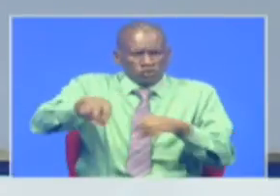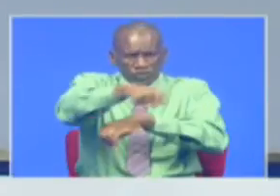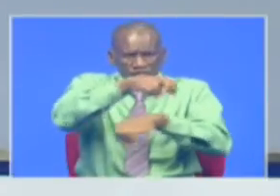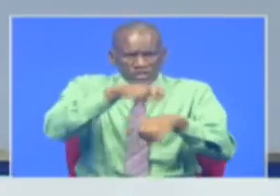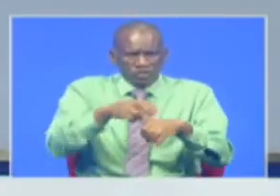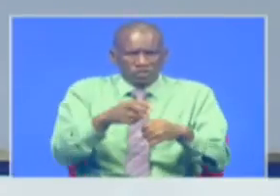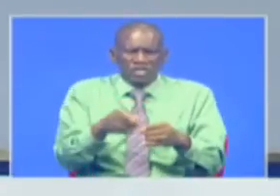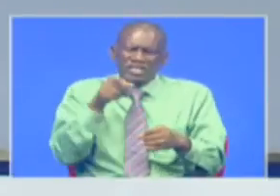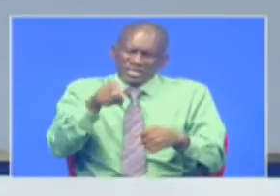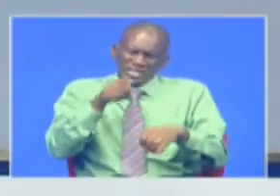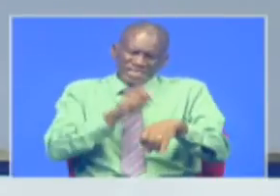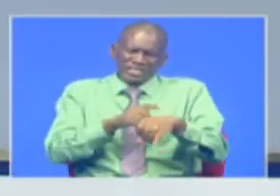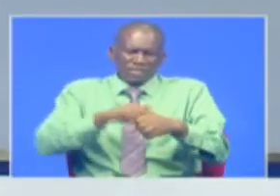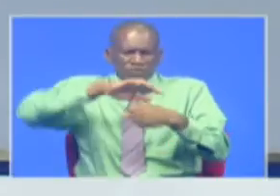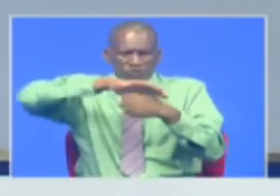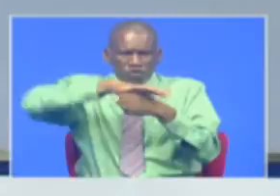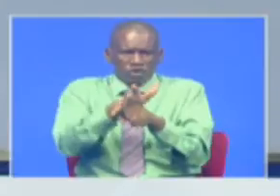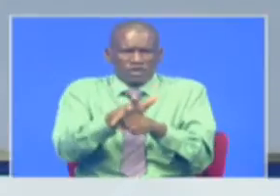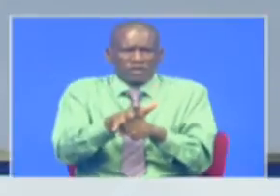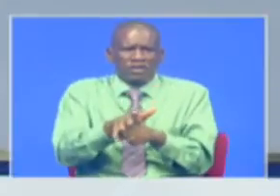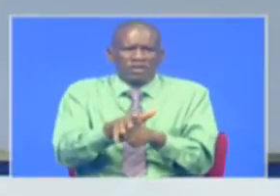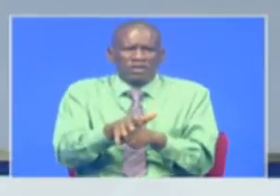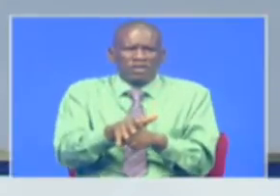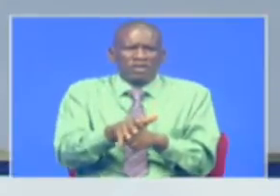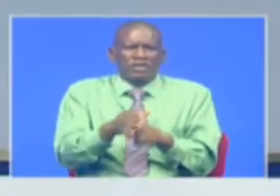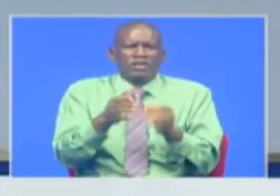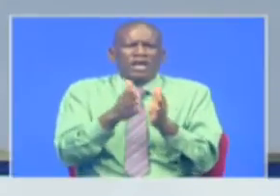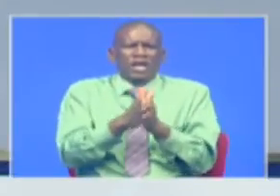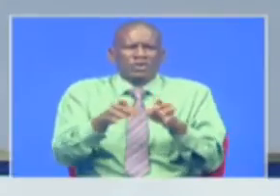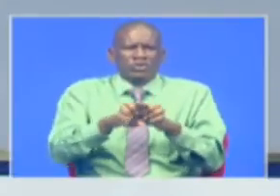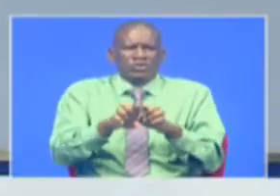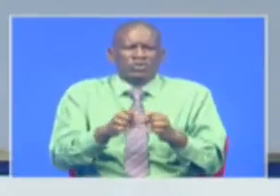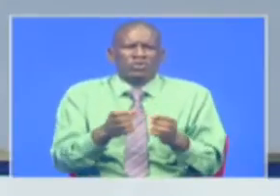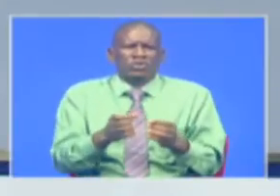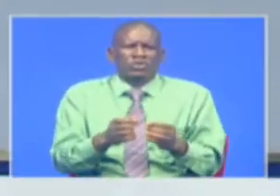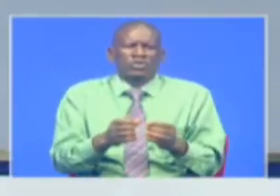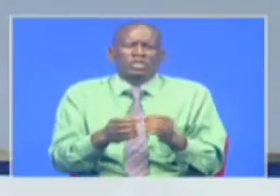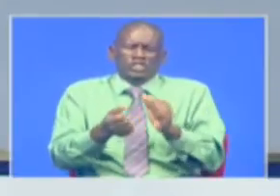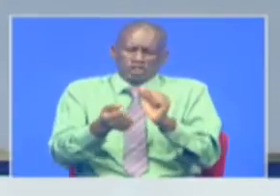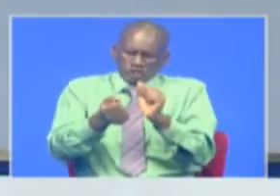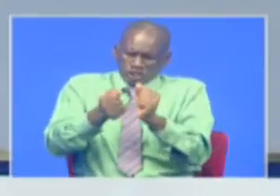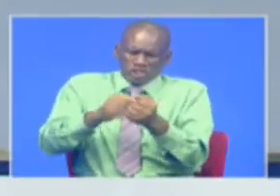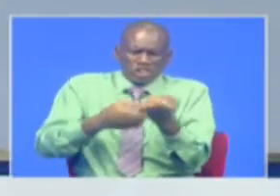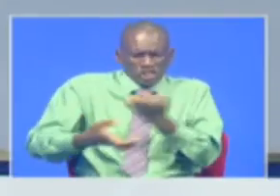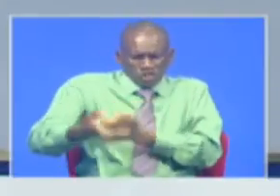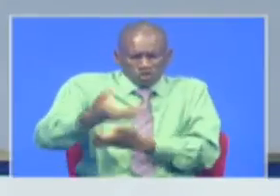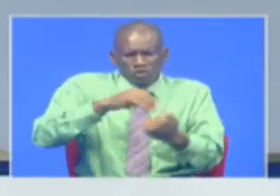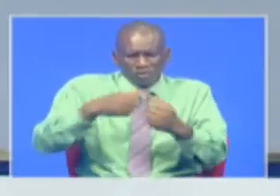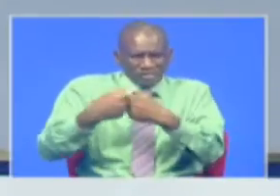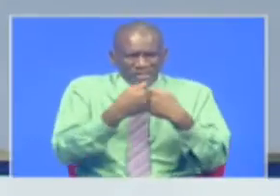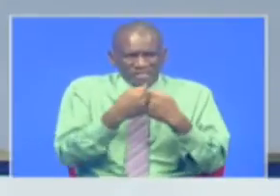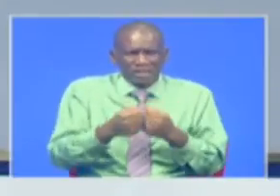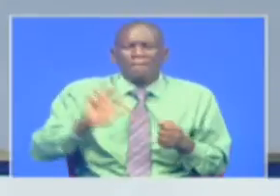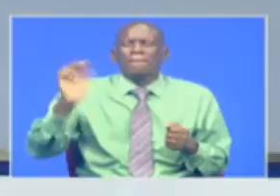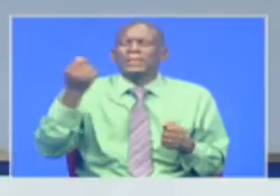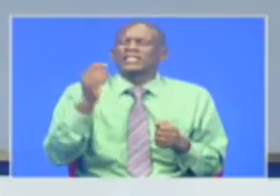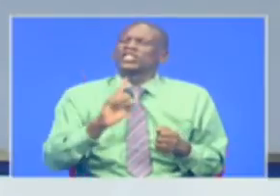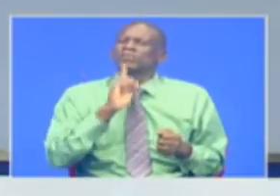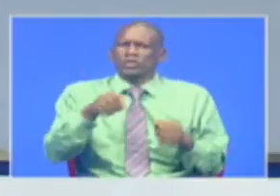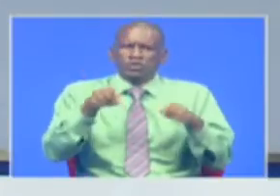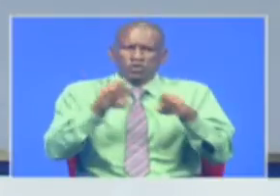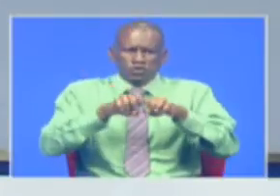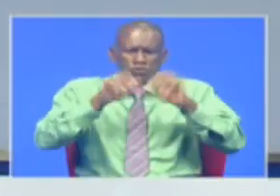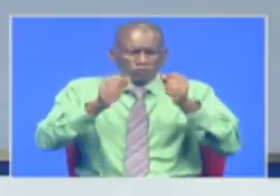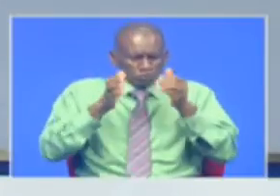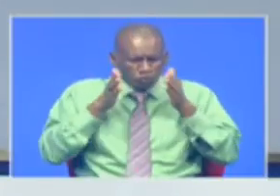at a time of the COVID-19 pandemic and resulting economic distress. The president's speech is also likely to